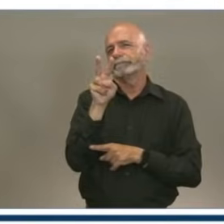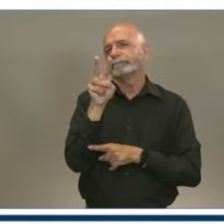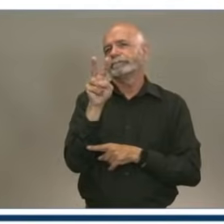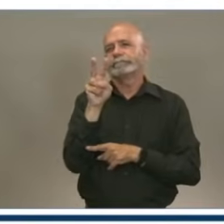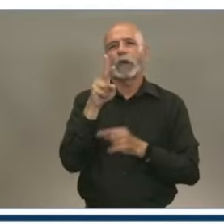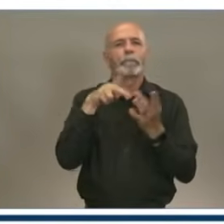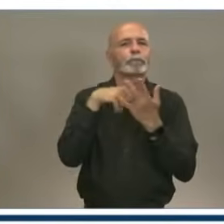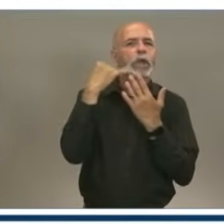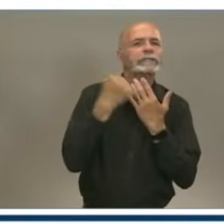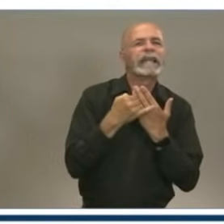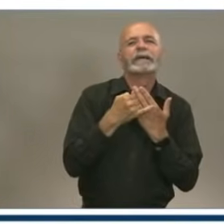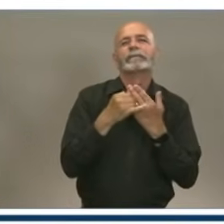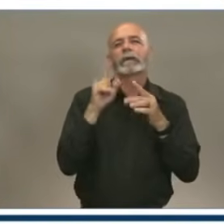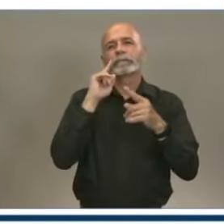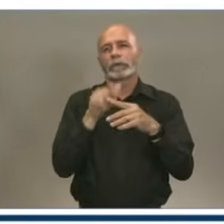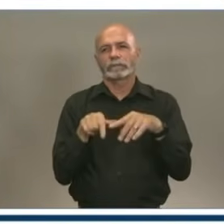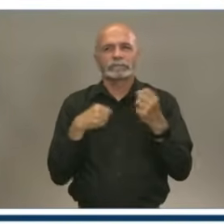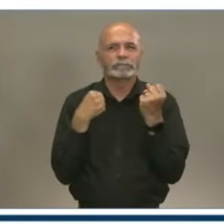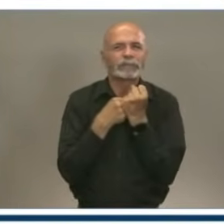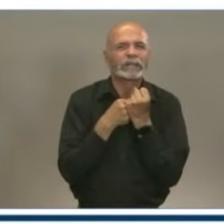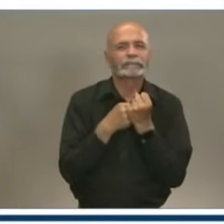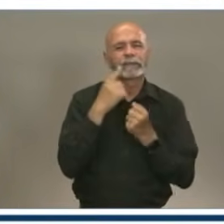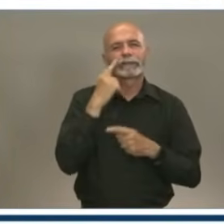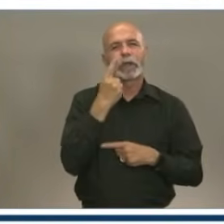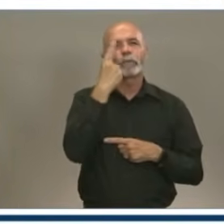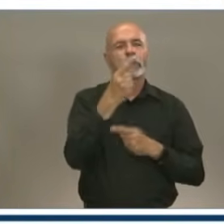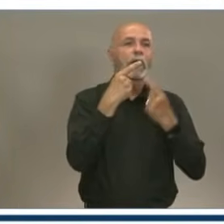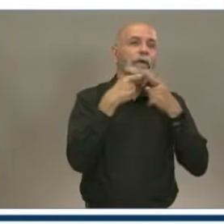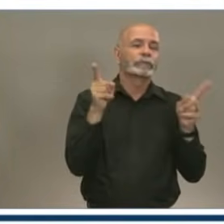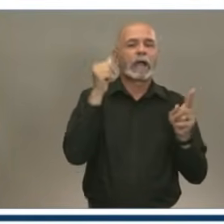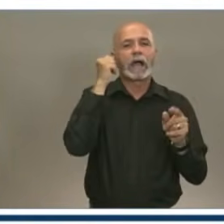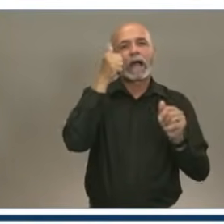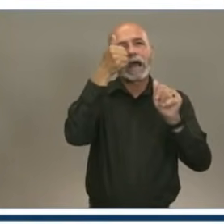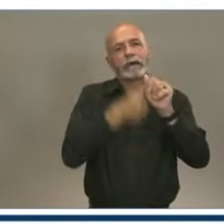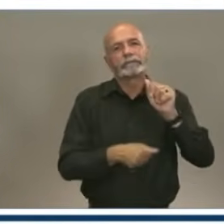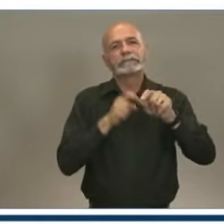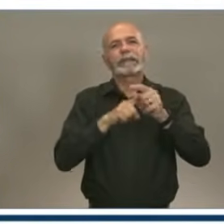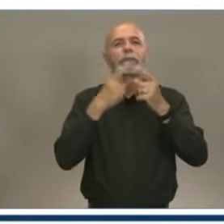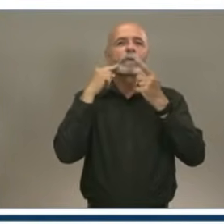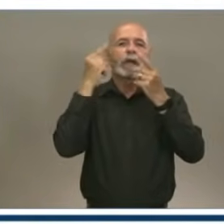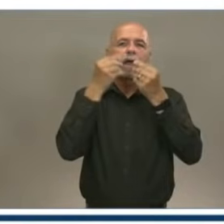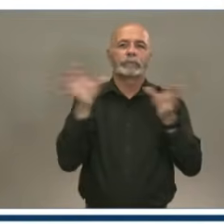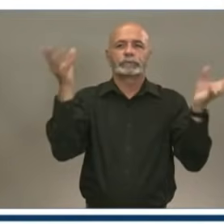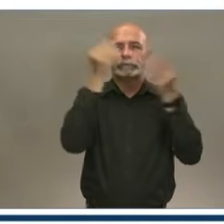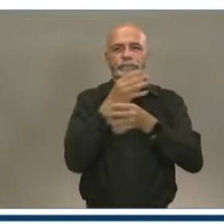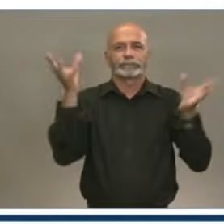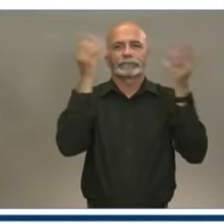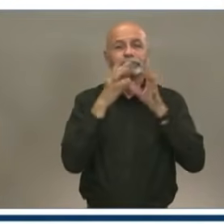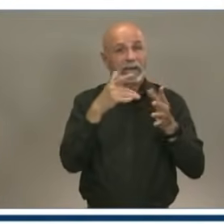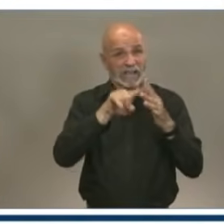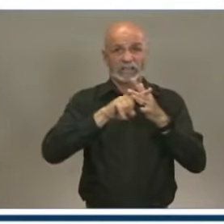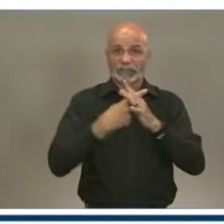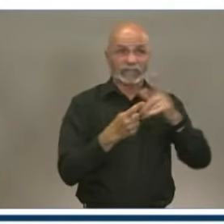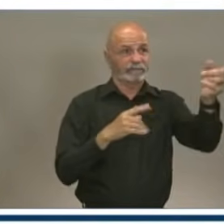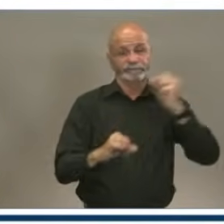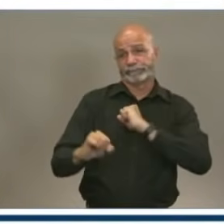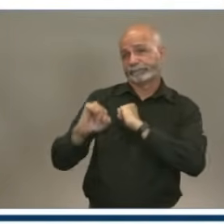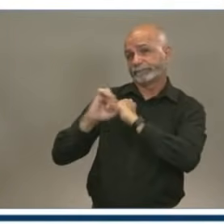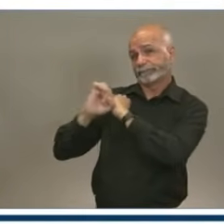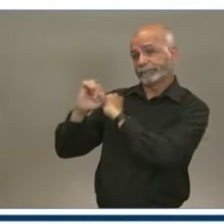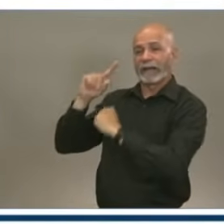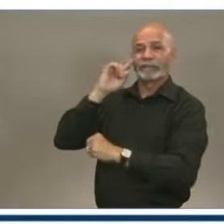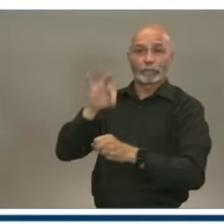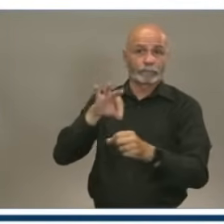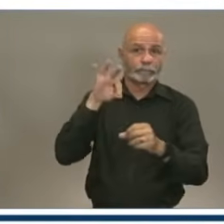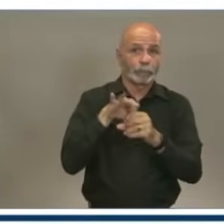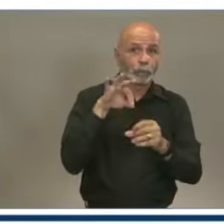a day. So are you already on the campaign trail? And if not, why so many announcements now?